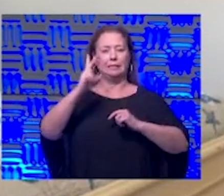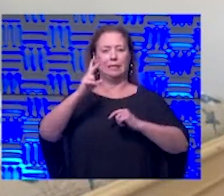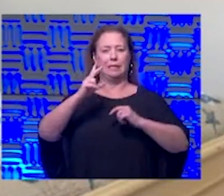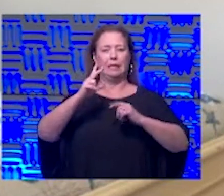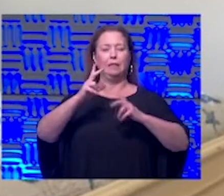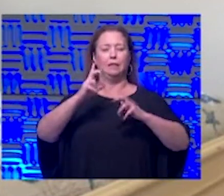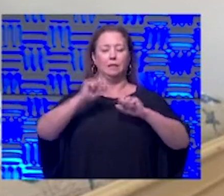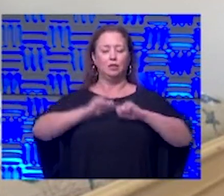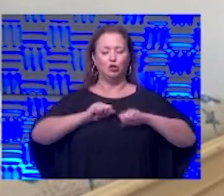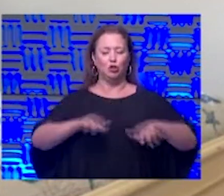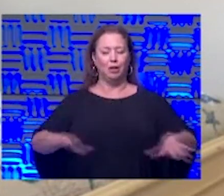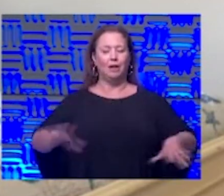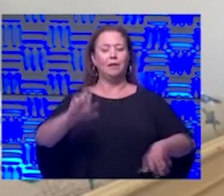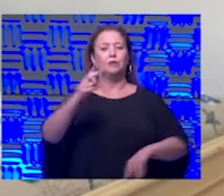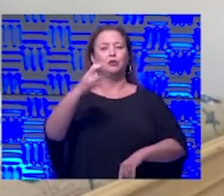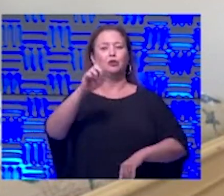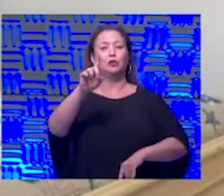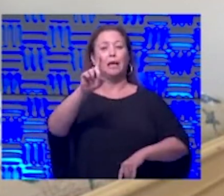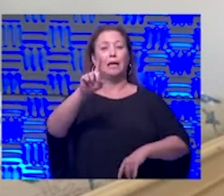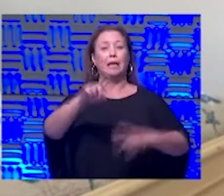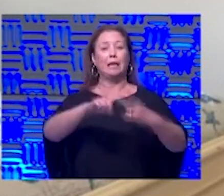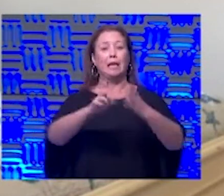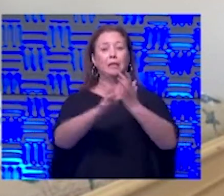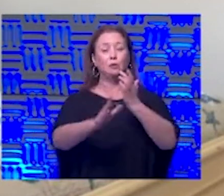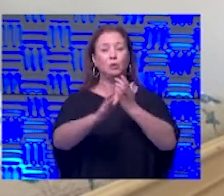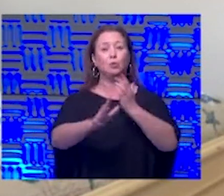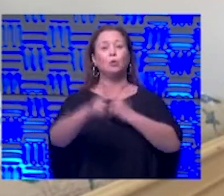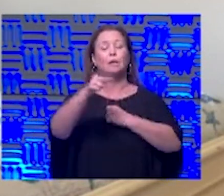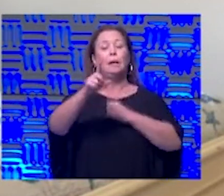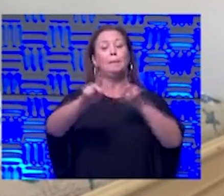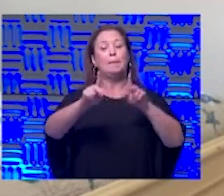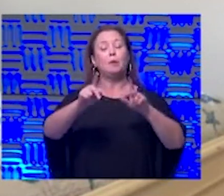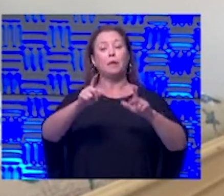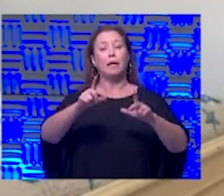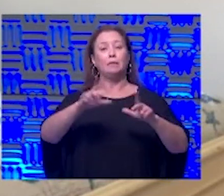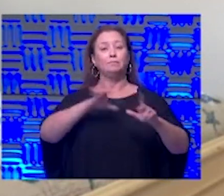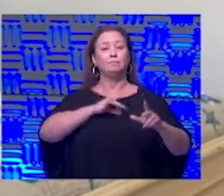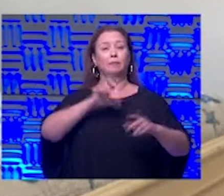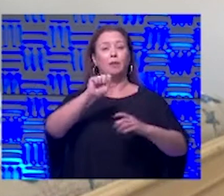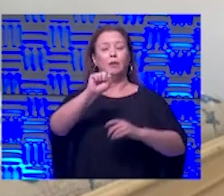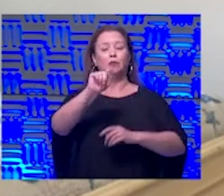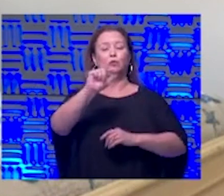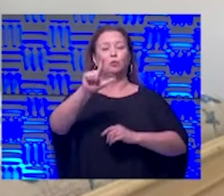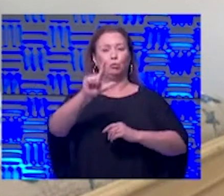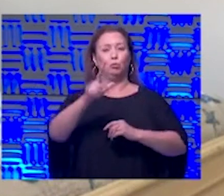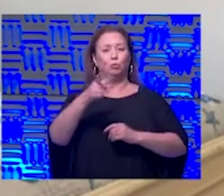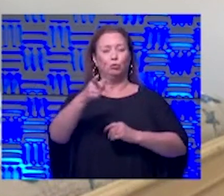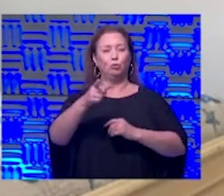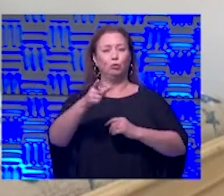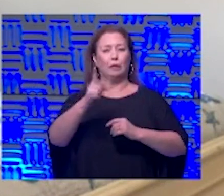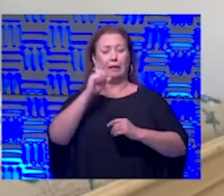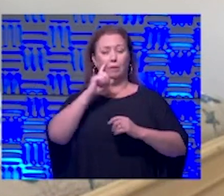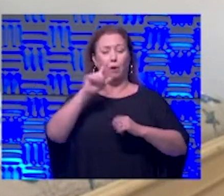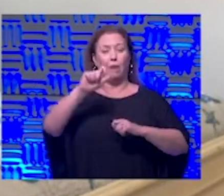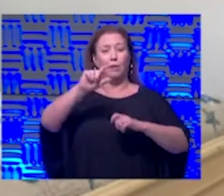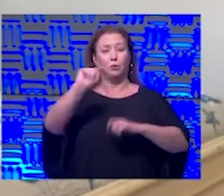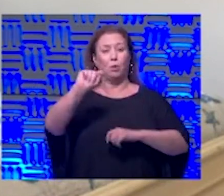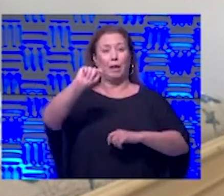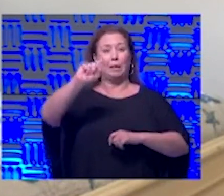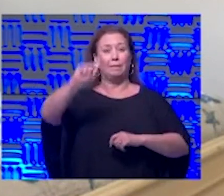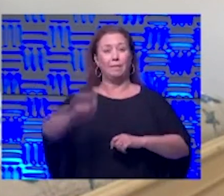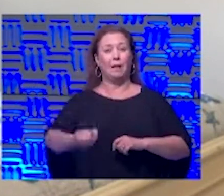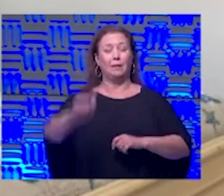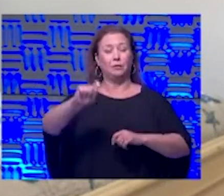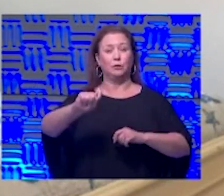shedding in stool, and people can detect the virus in stool. Certainly, whenever you have a toilet flushing,